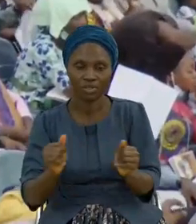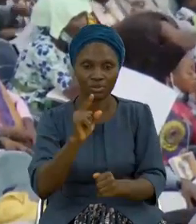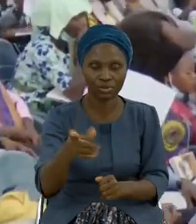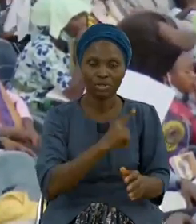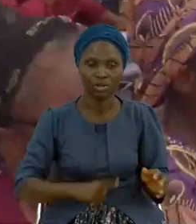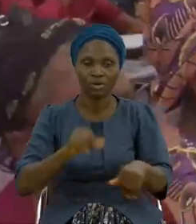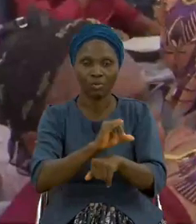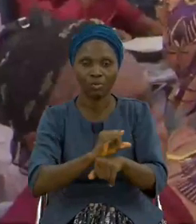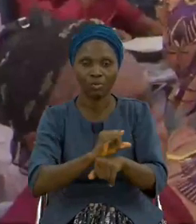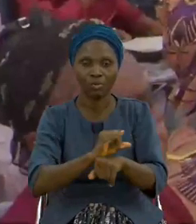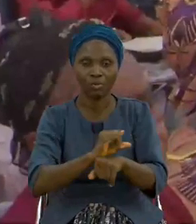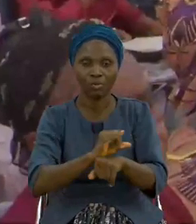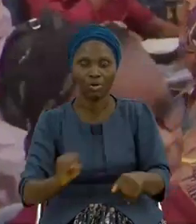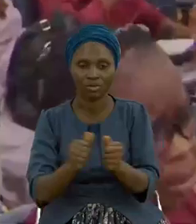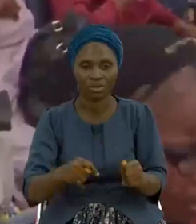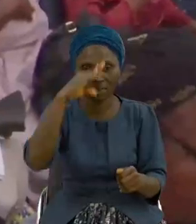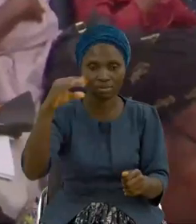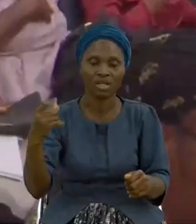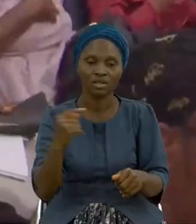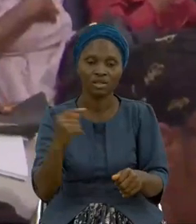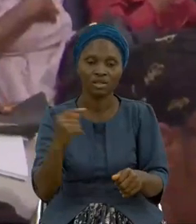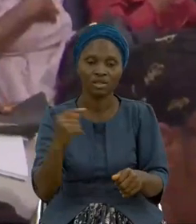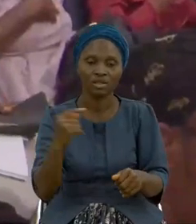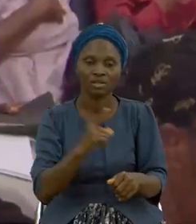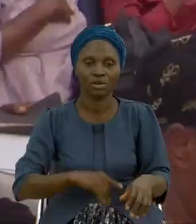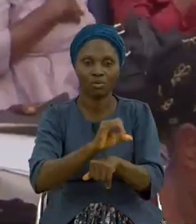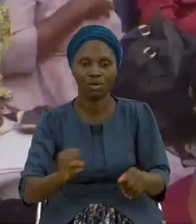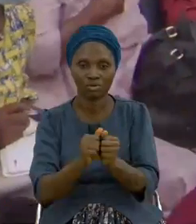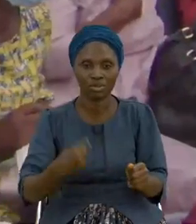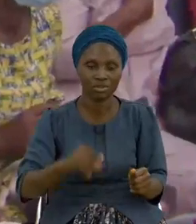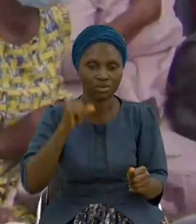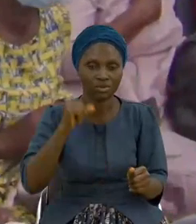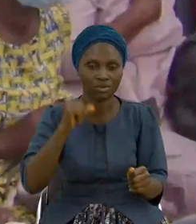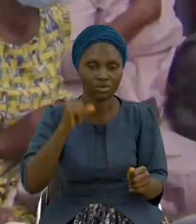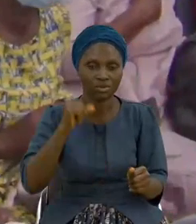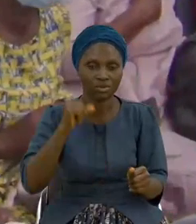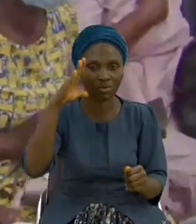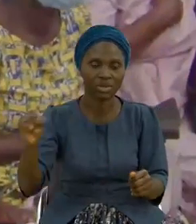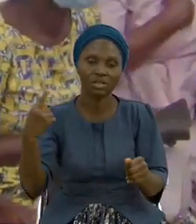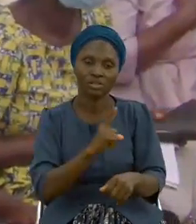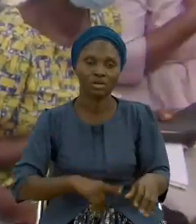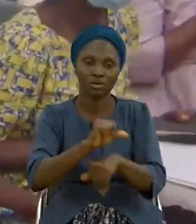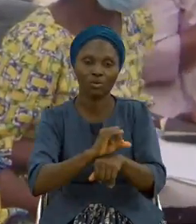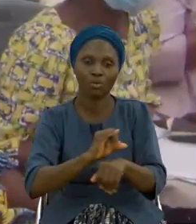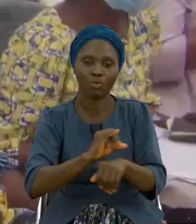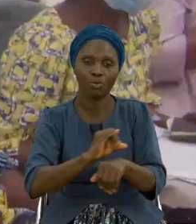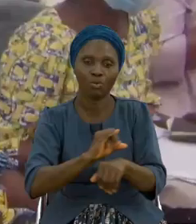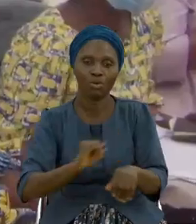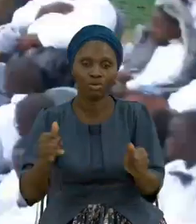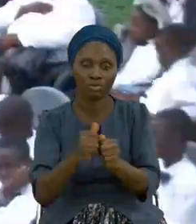lord walking with the women the lord walking on the high the lord walking with the